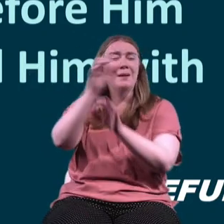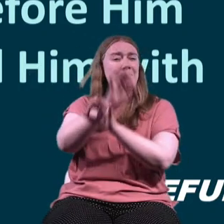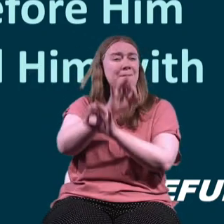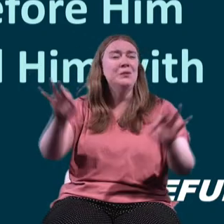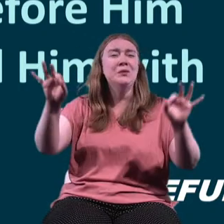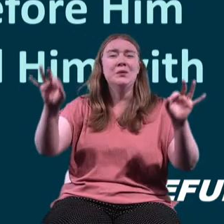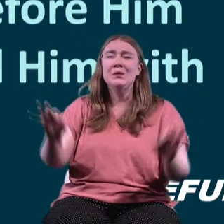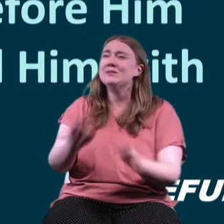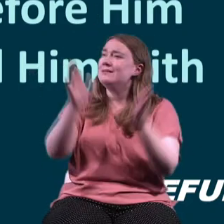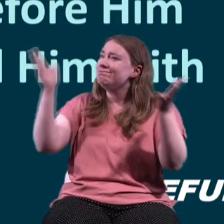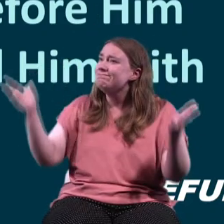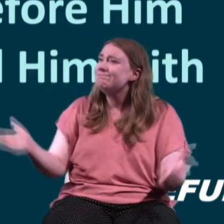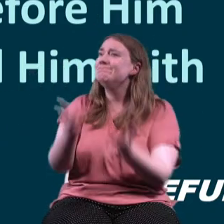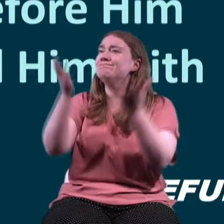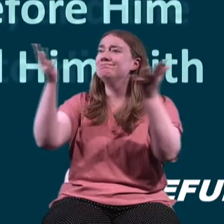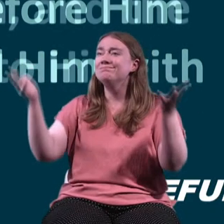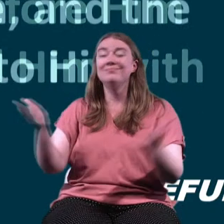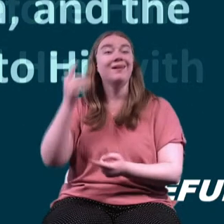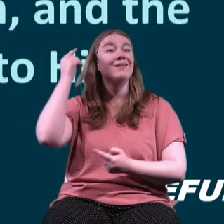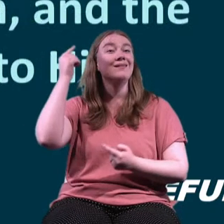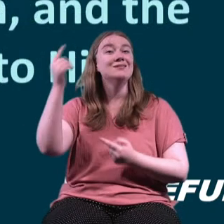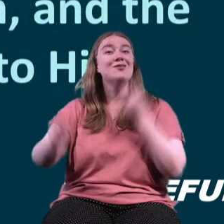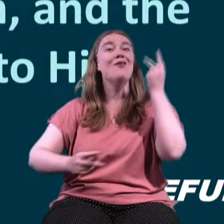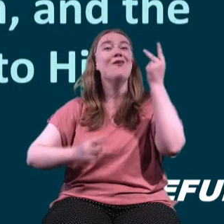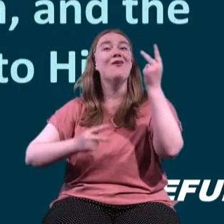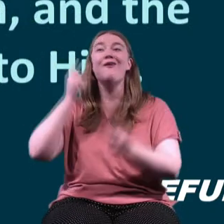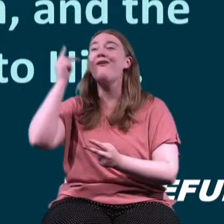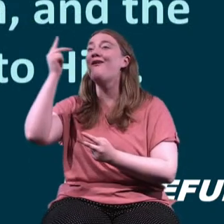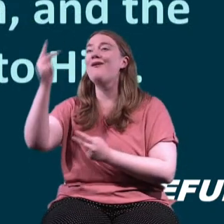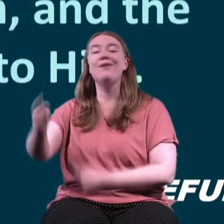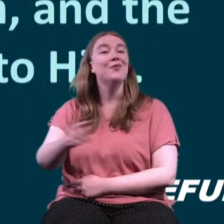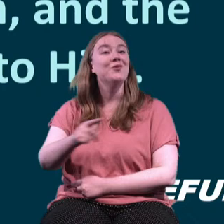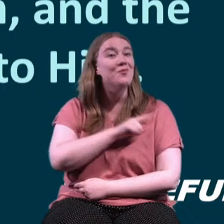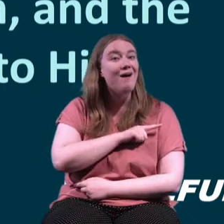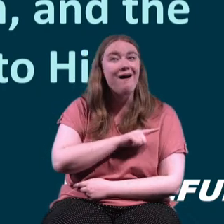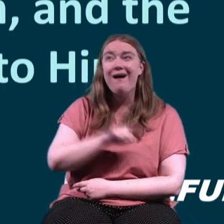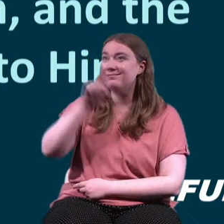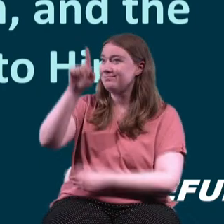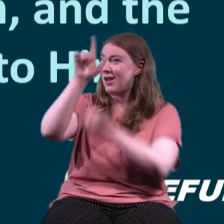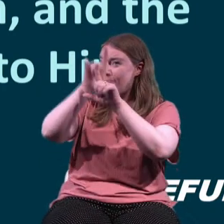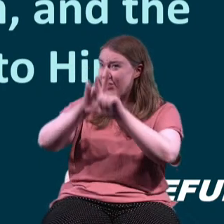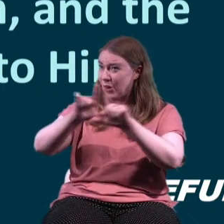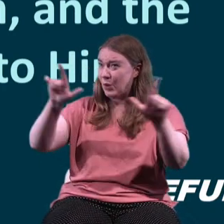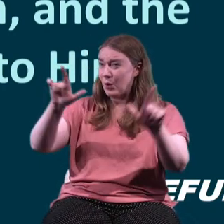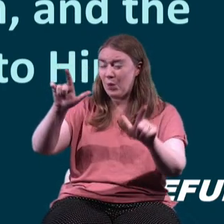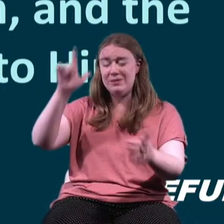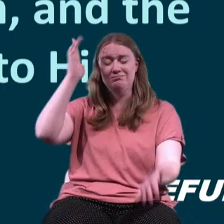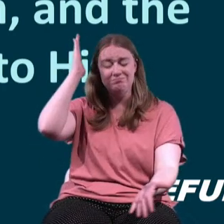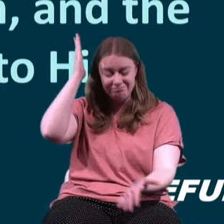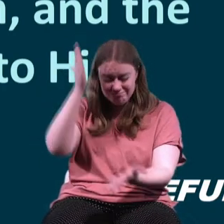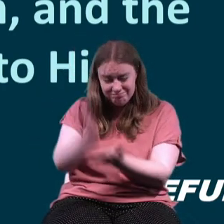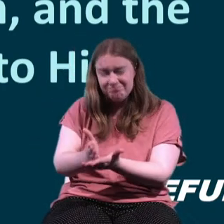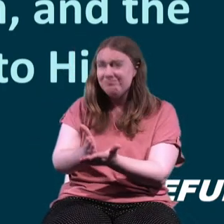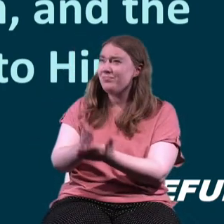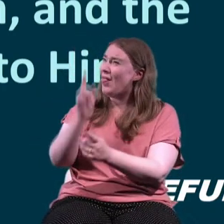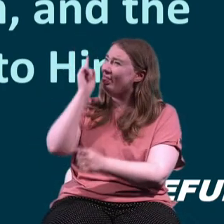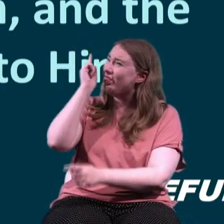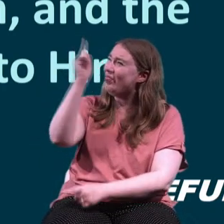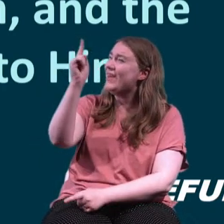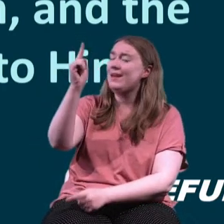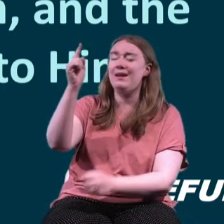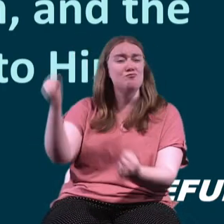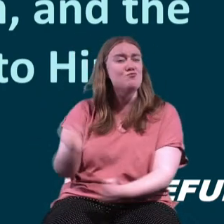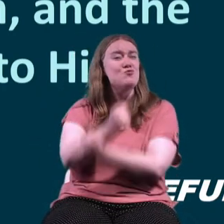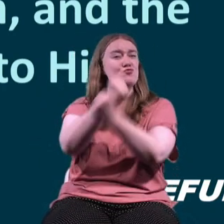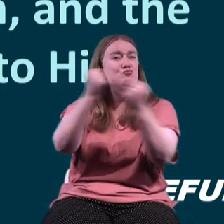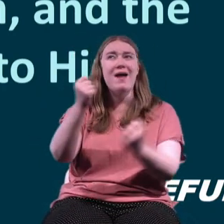music and song. For the Lord is the great God,